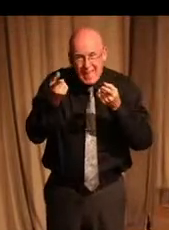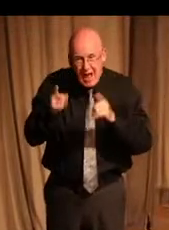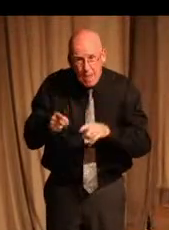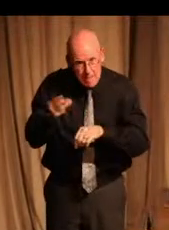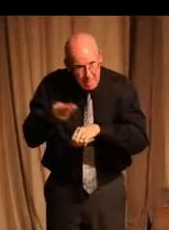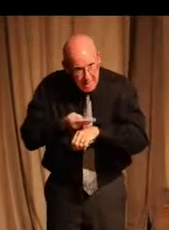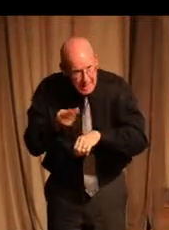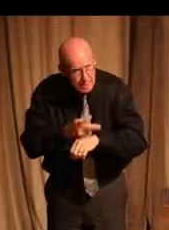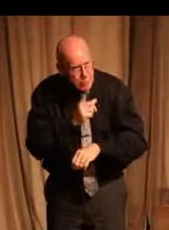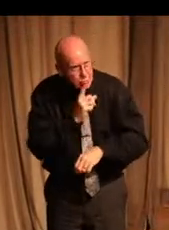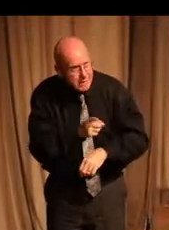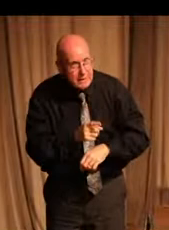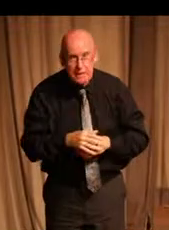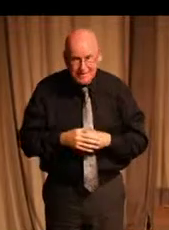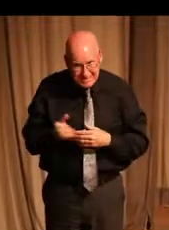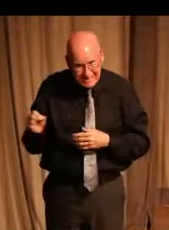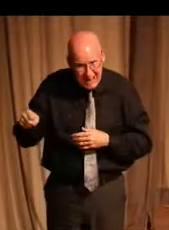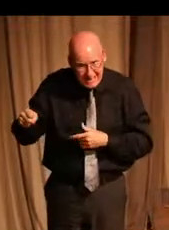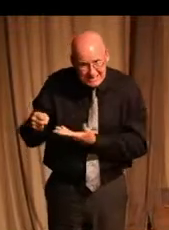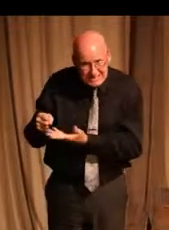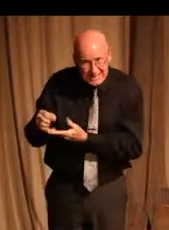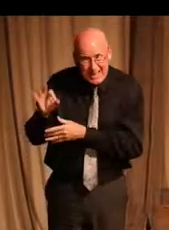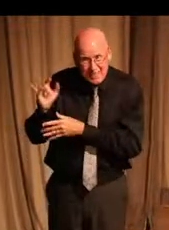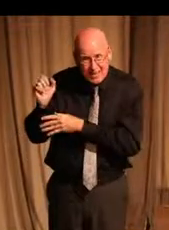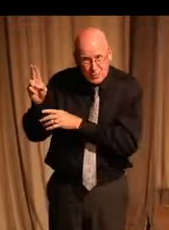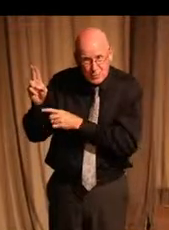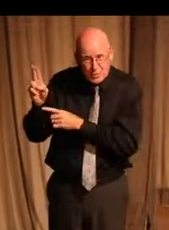Miami? Because, I mean, and I think being a native